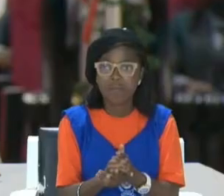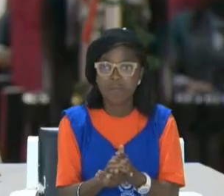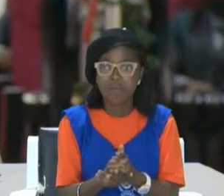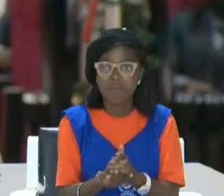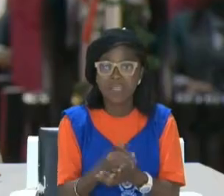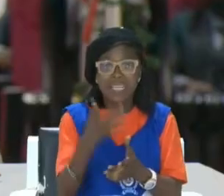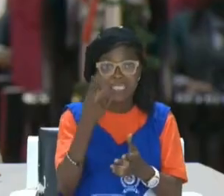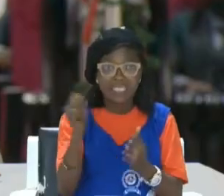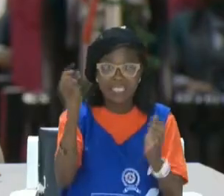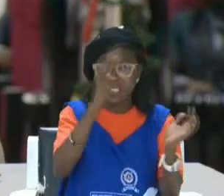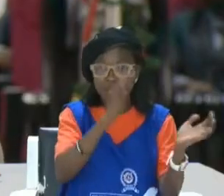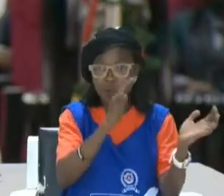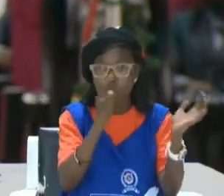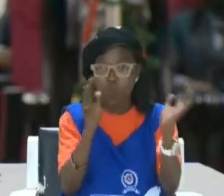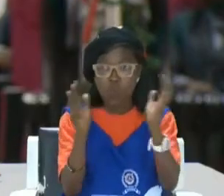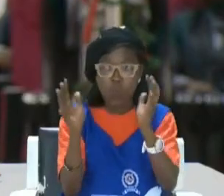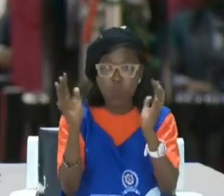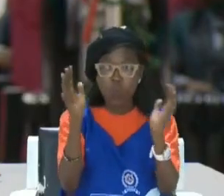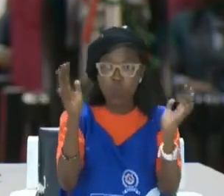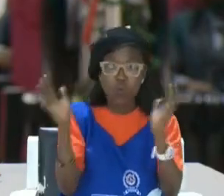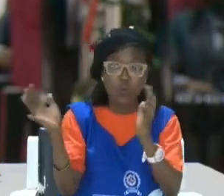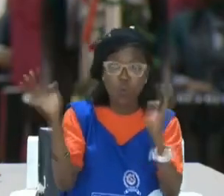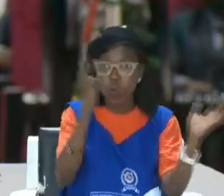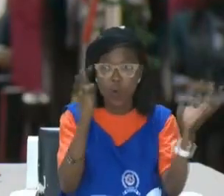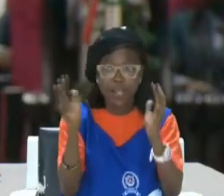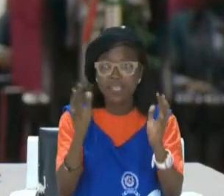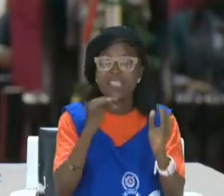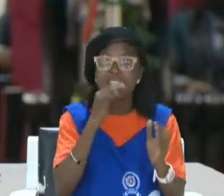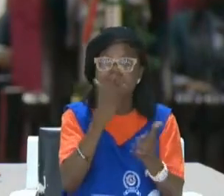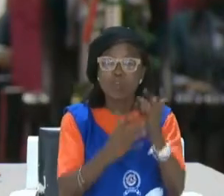The wind is something you cannot see,